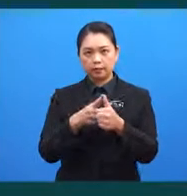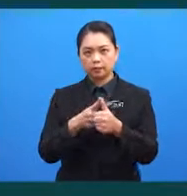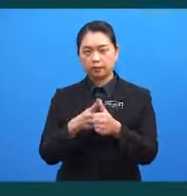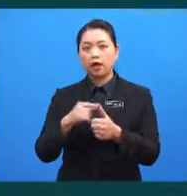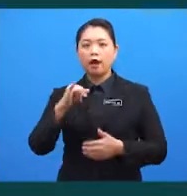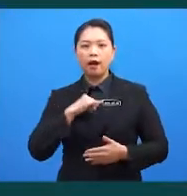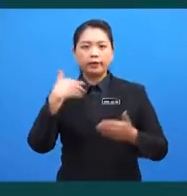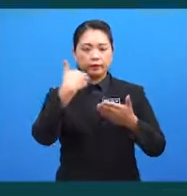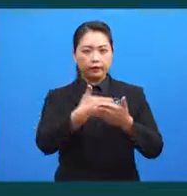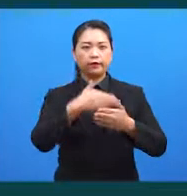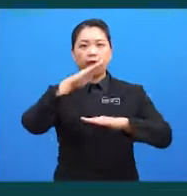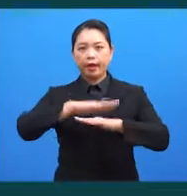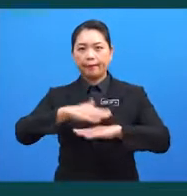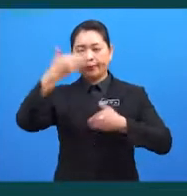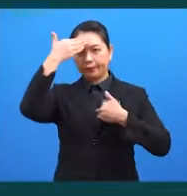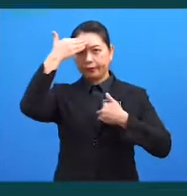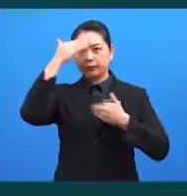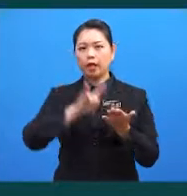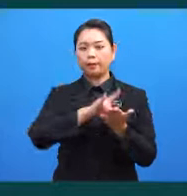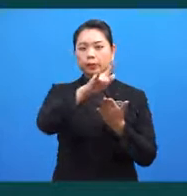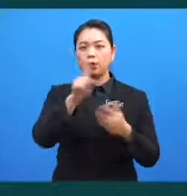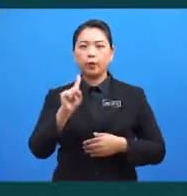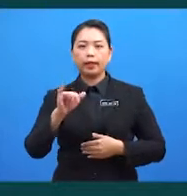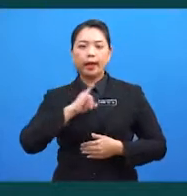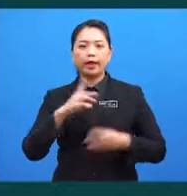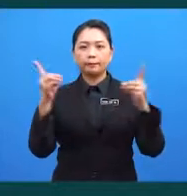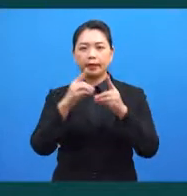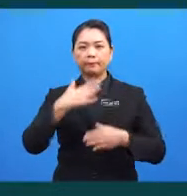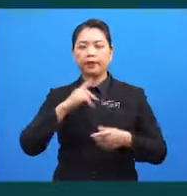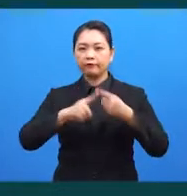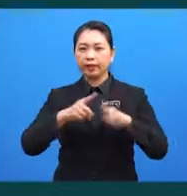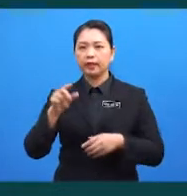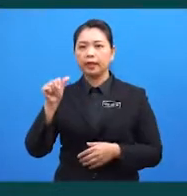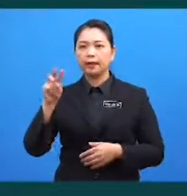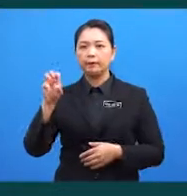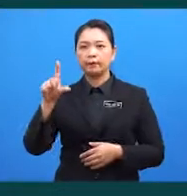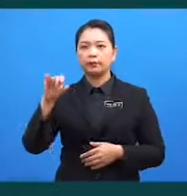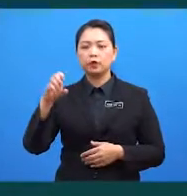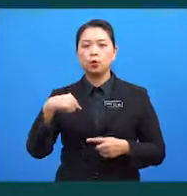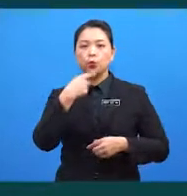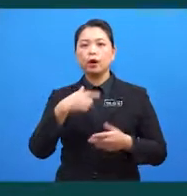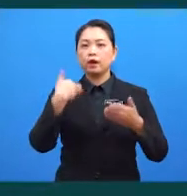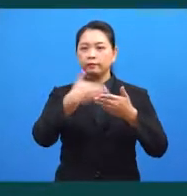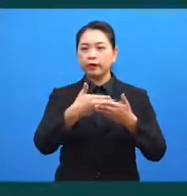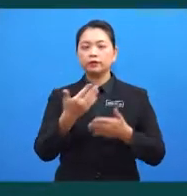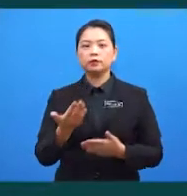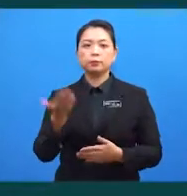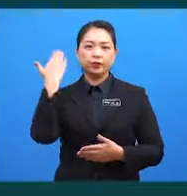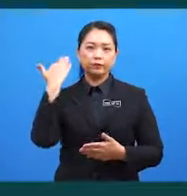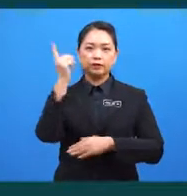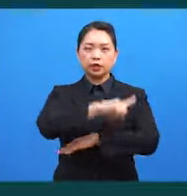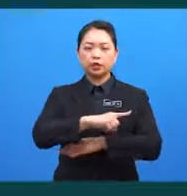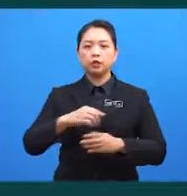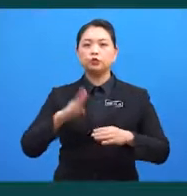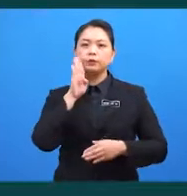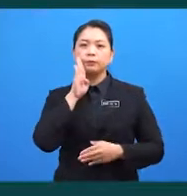I arrived at Marrakesh Airport where I met my friend Emily, who arrived the previous day. She's been